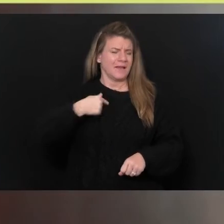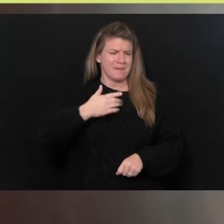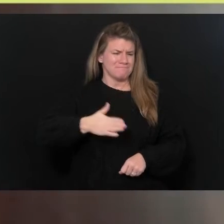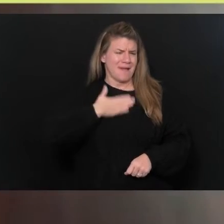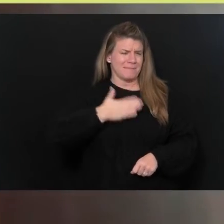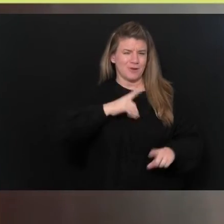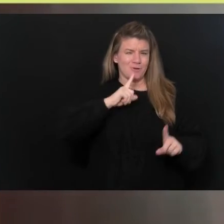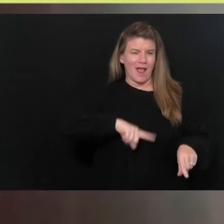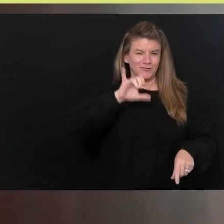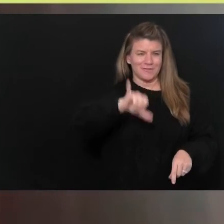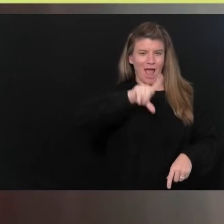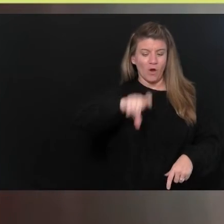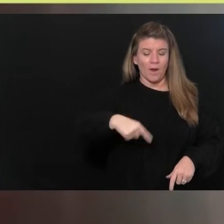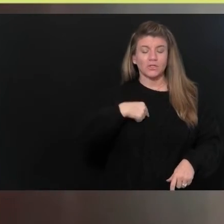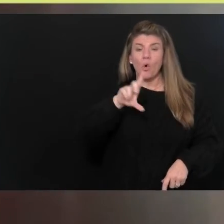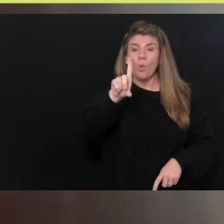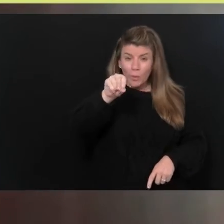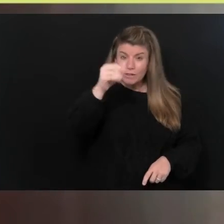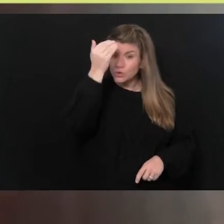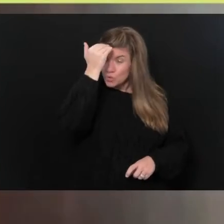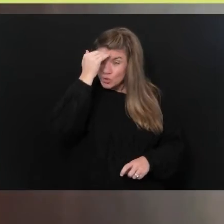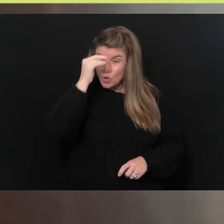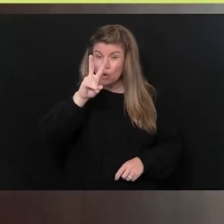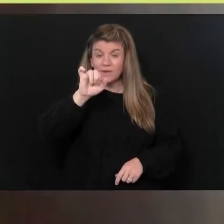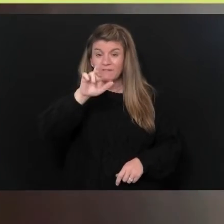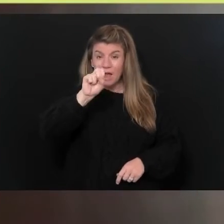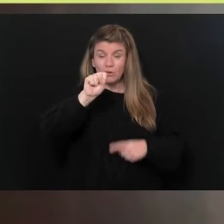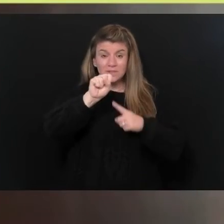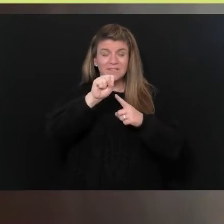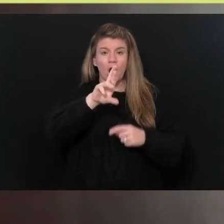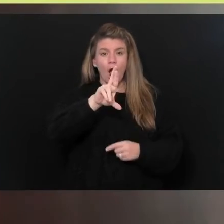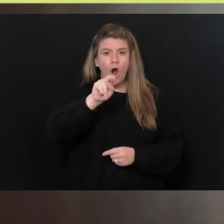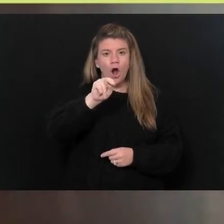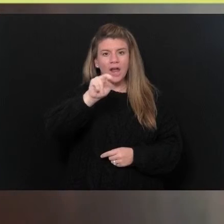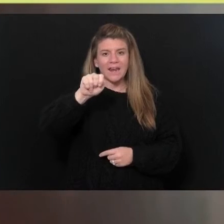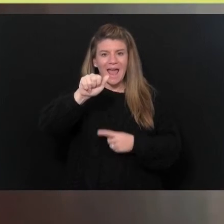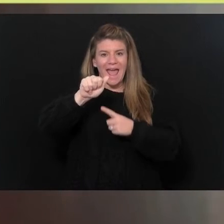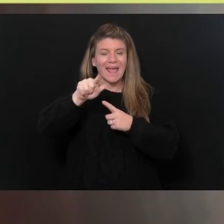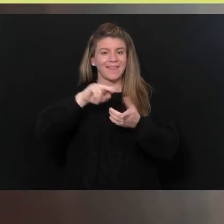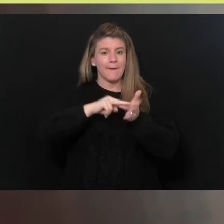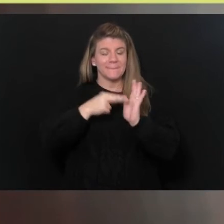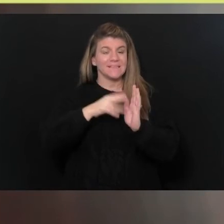we do know that the virus is an RNA virus, so it does mutate